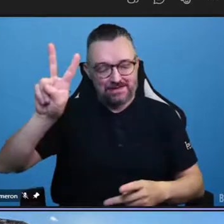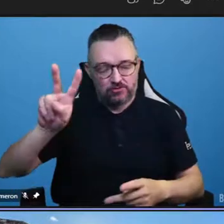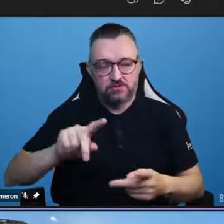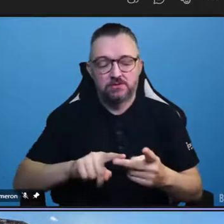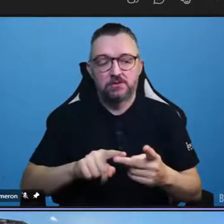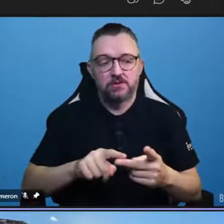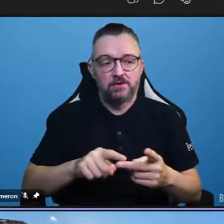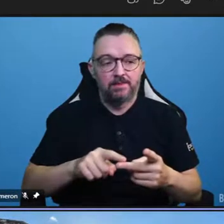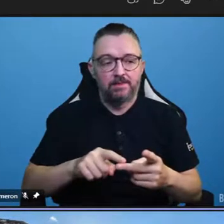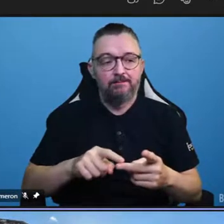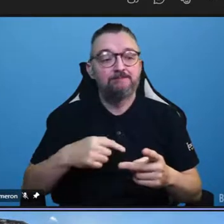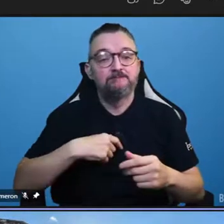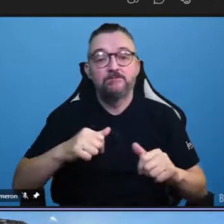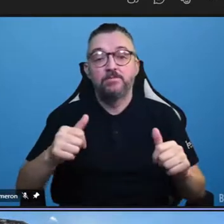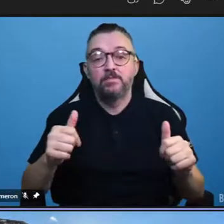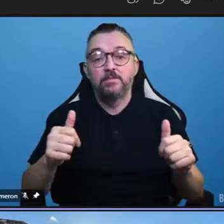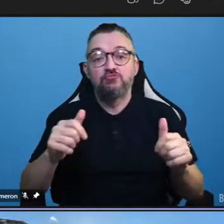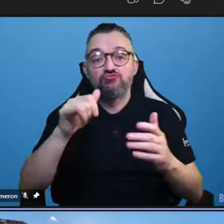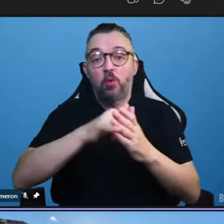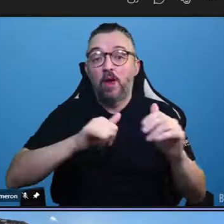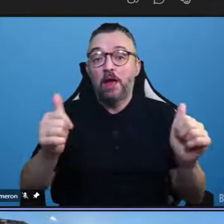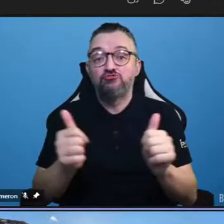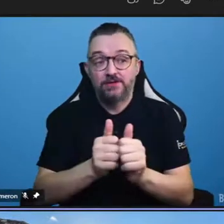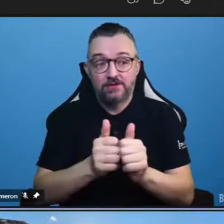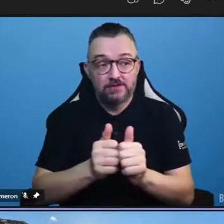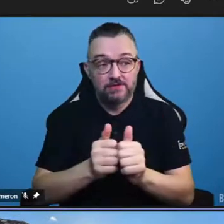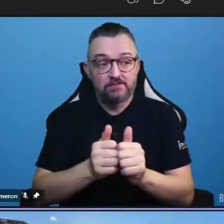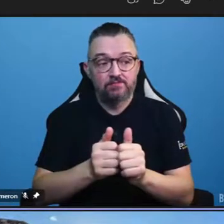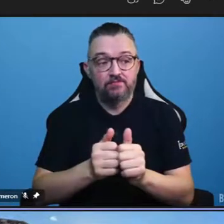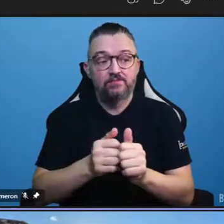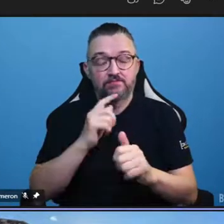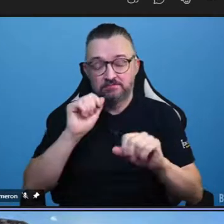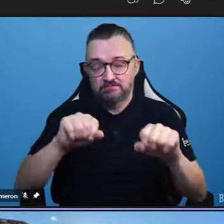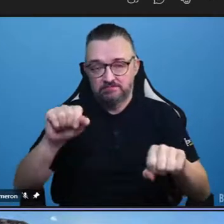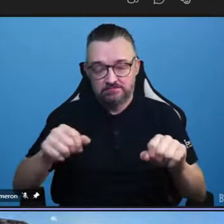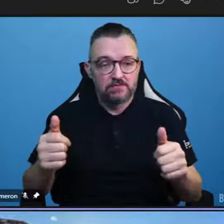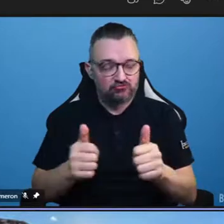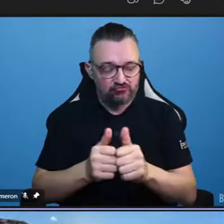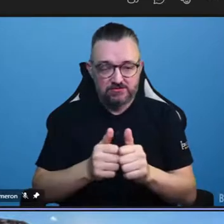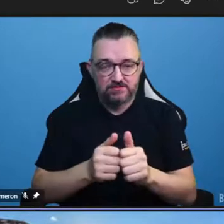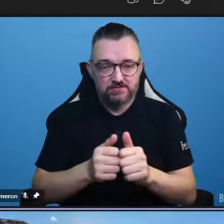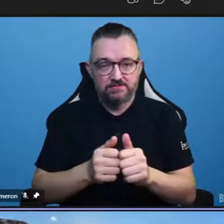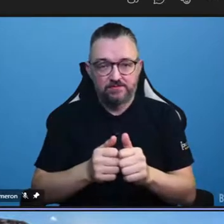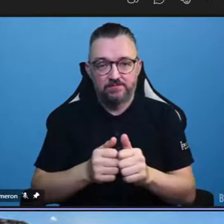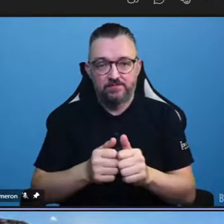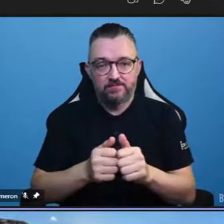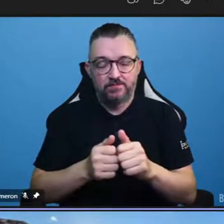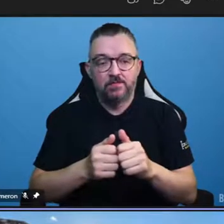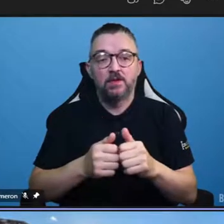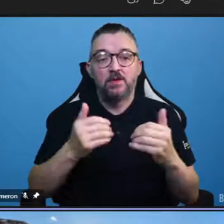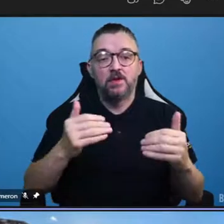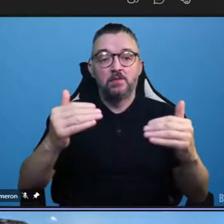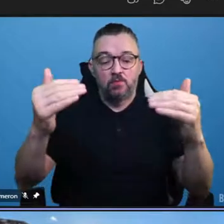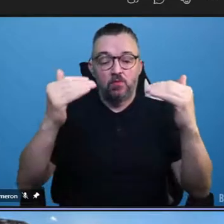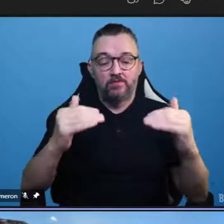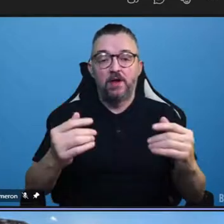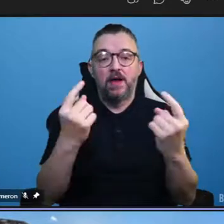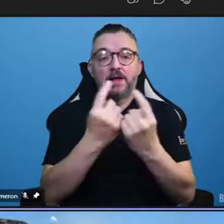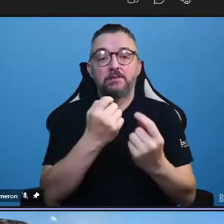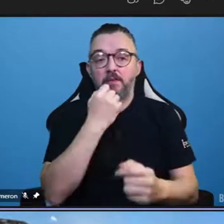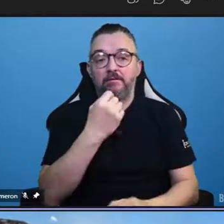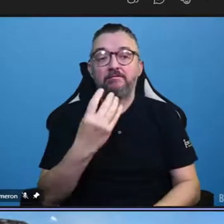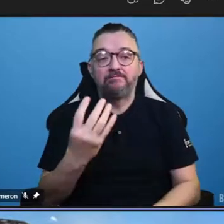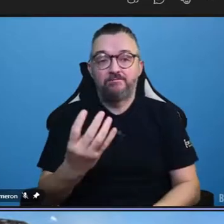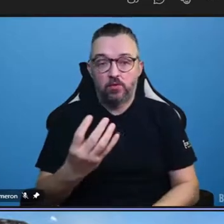we agree the report, thank you. We'll move on to item 4,